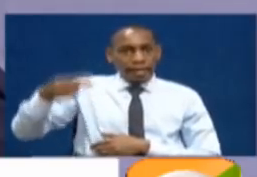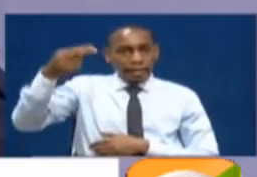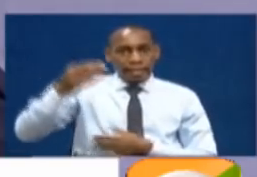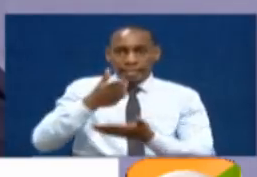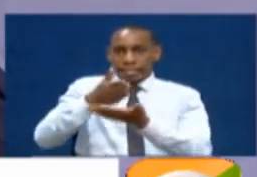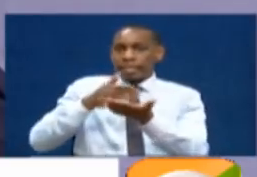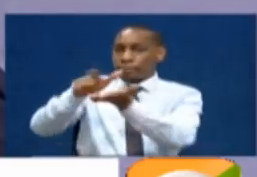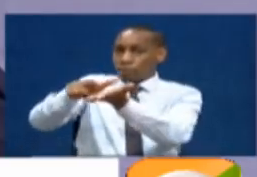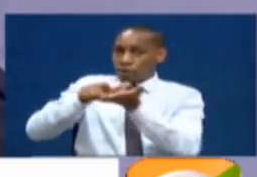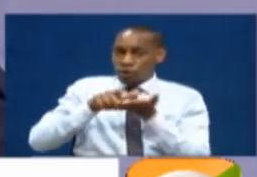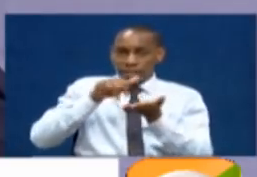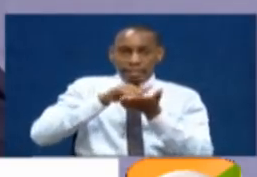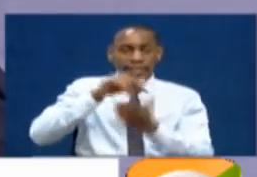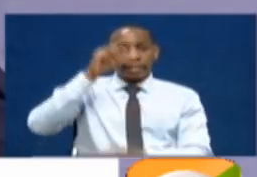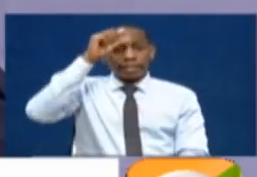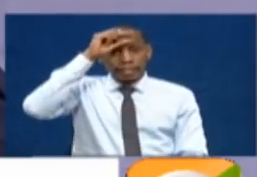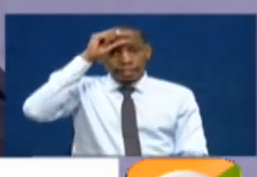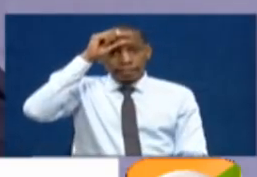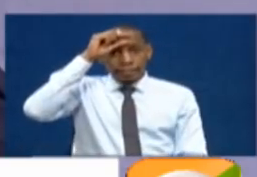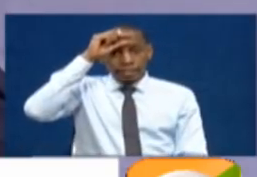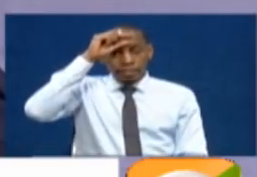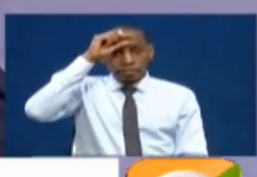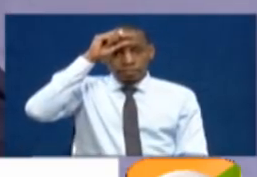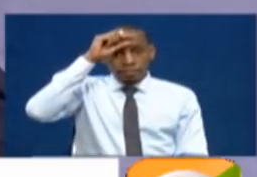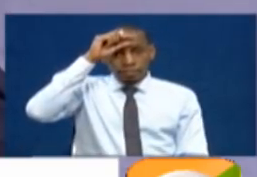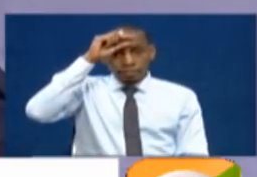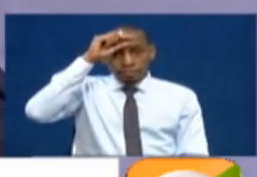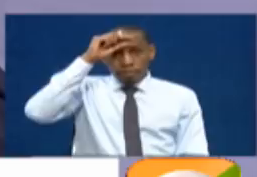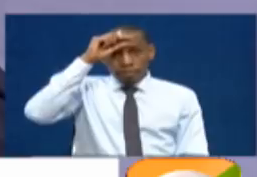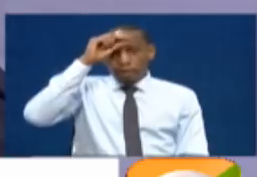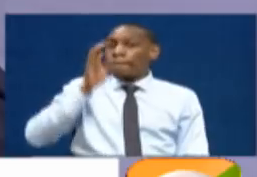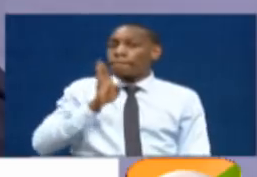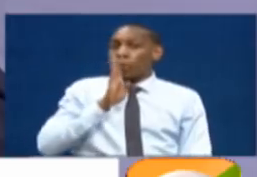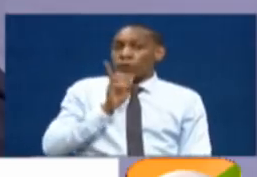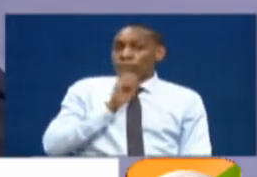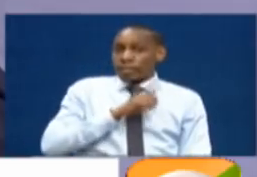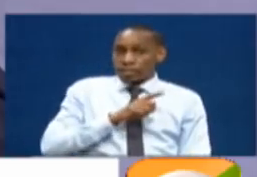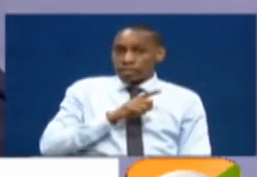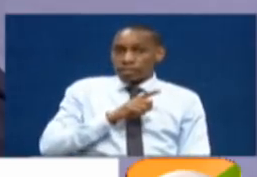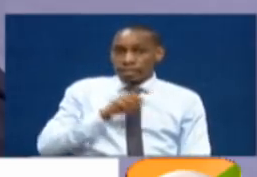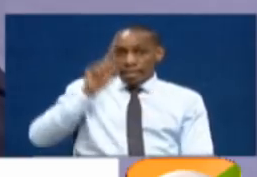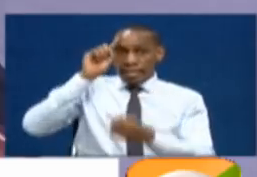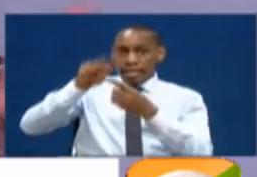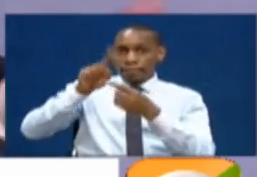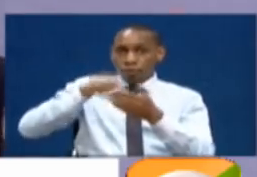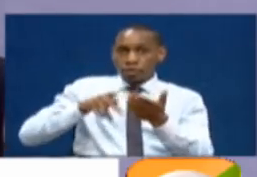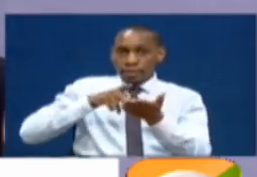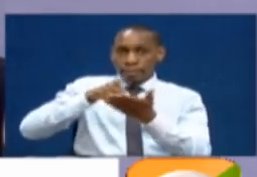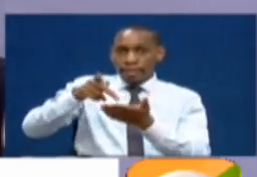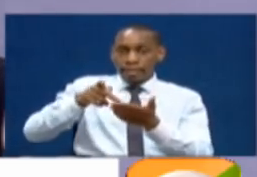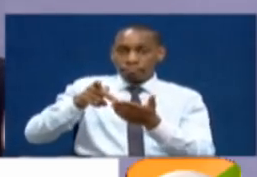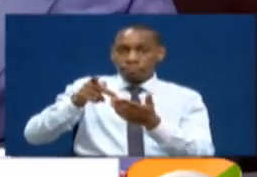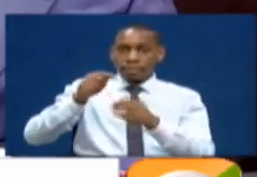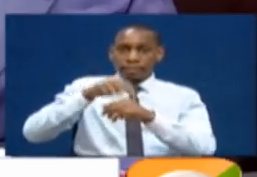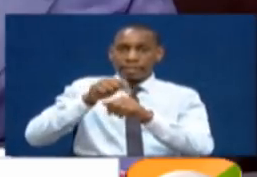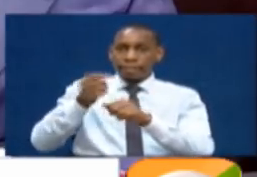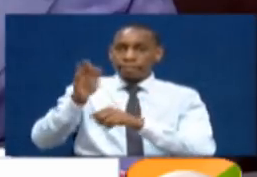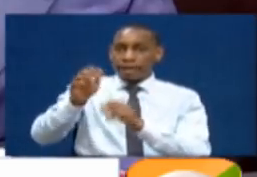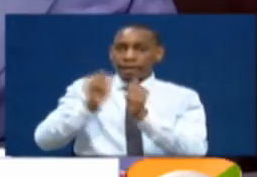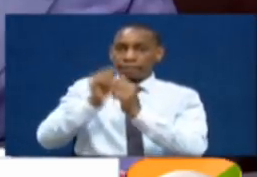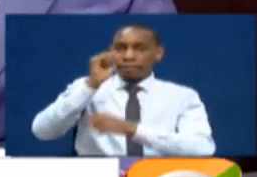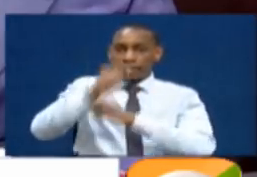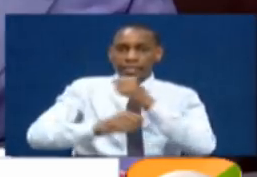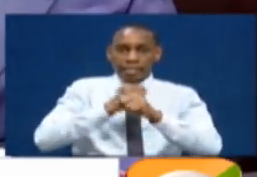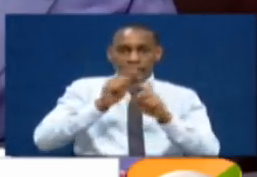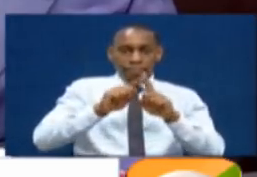loans that the government has engaged in are actually due for repayment in only 15 years. But when you